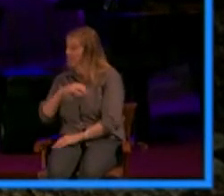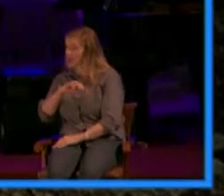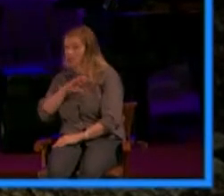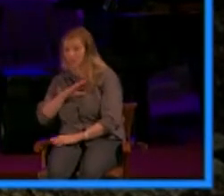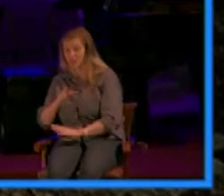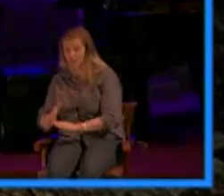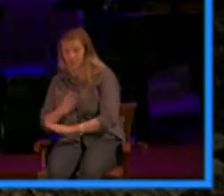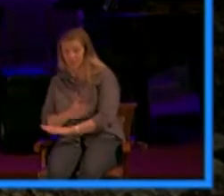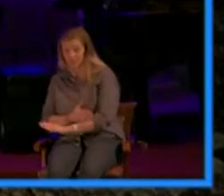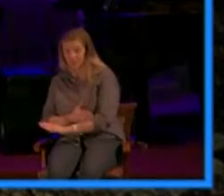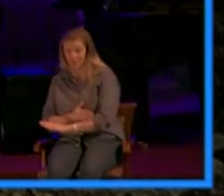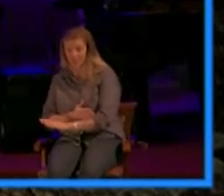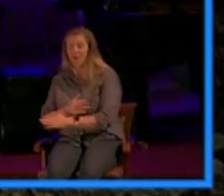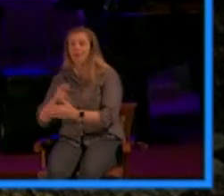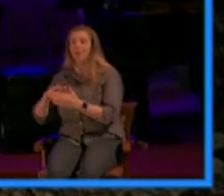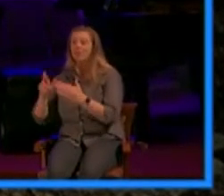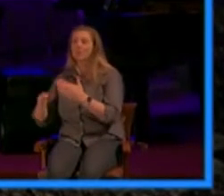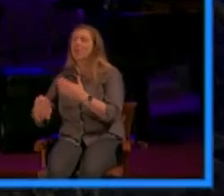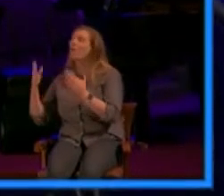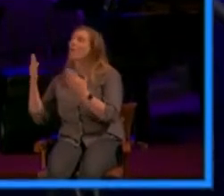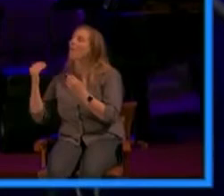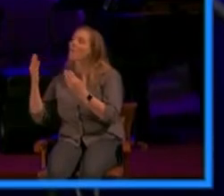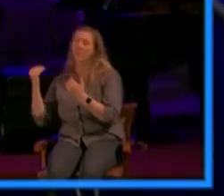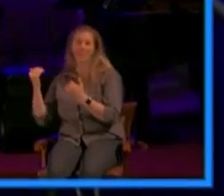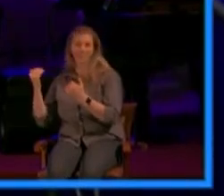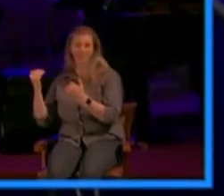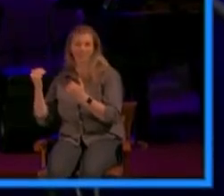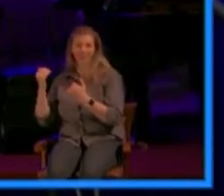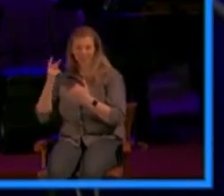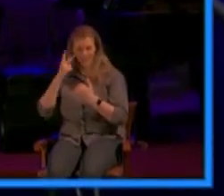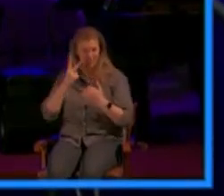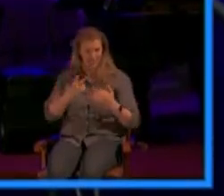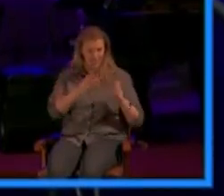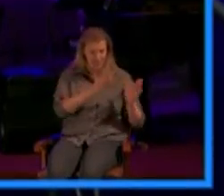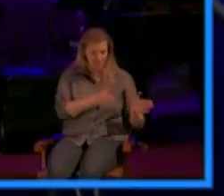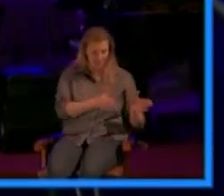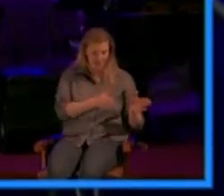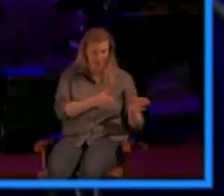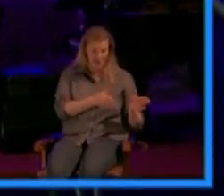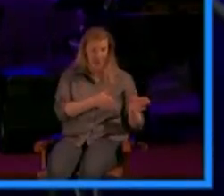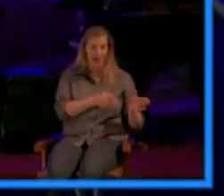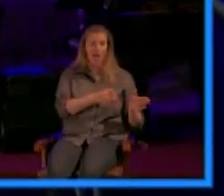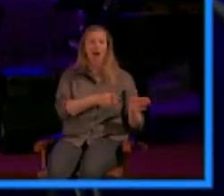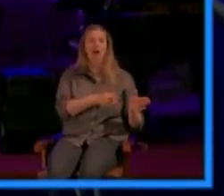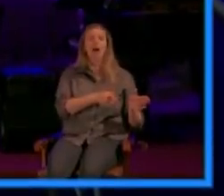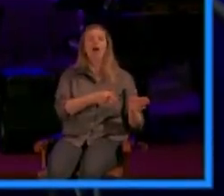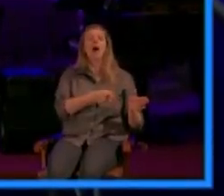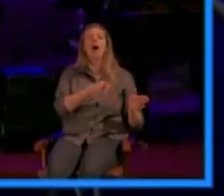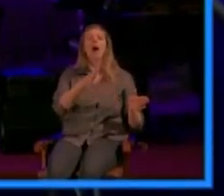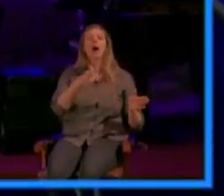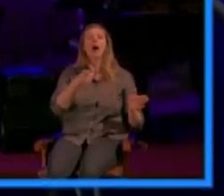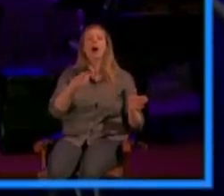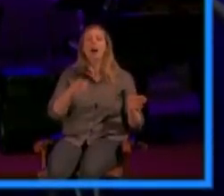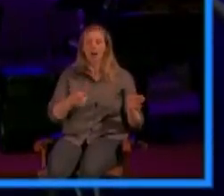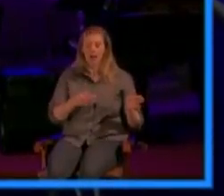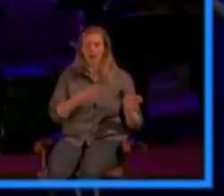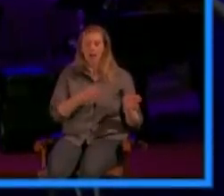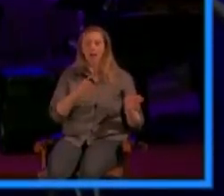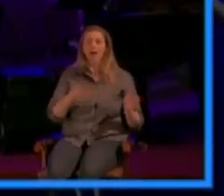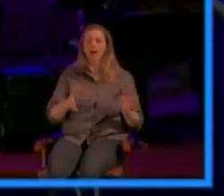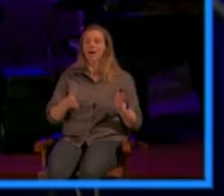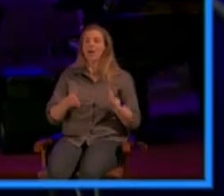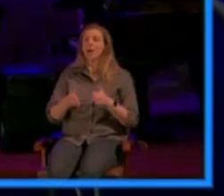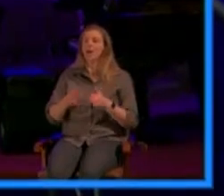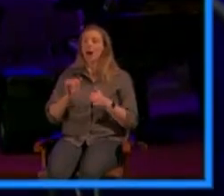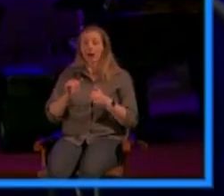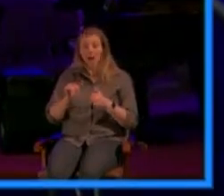together? So the next time you're going through something, maybe somebody speaks critically of you because you're a Christ